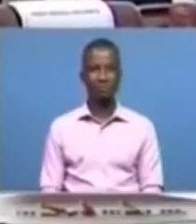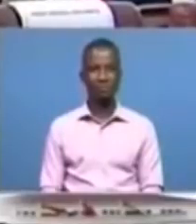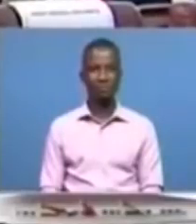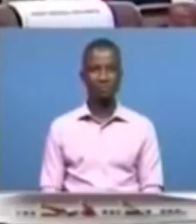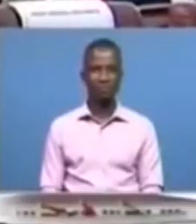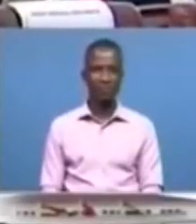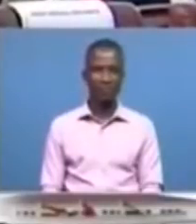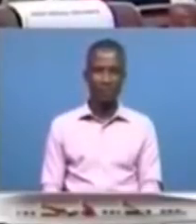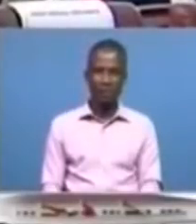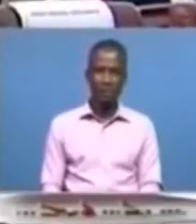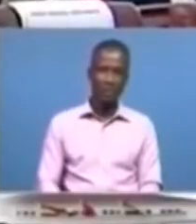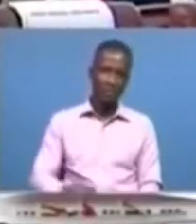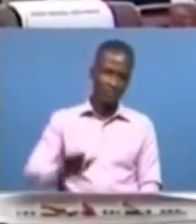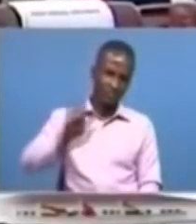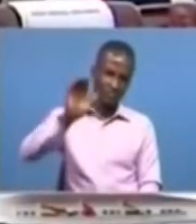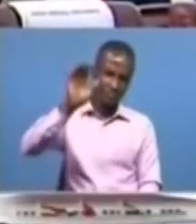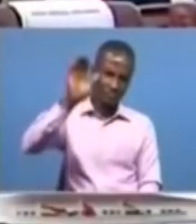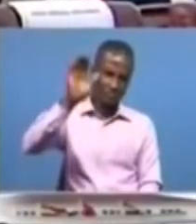I respectfully